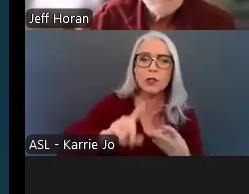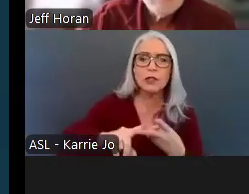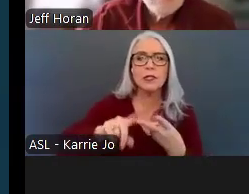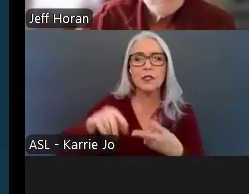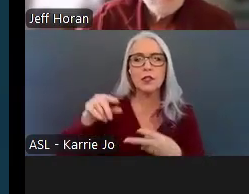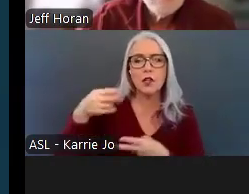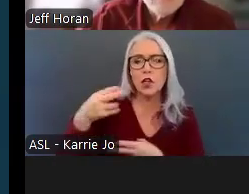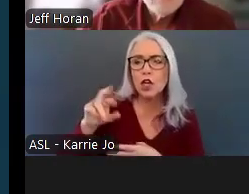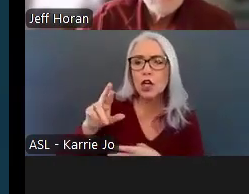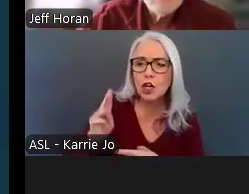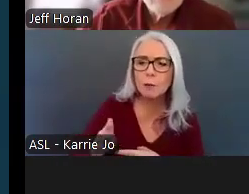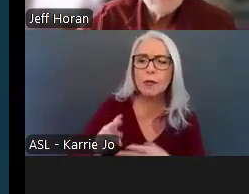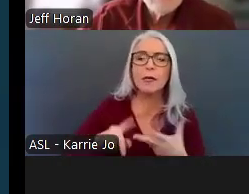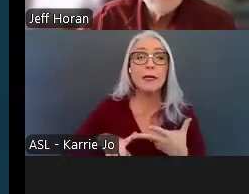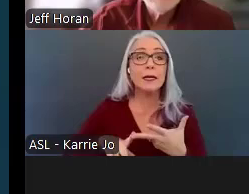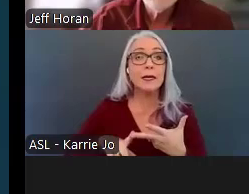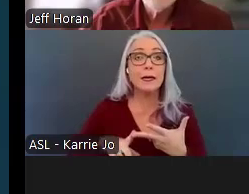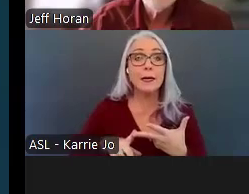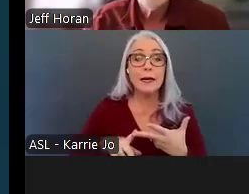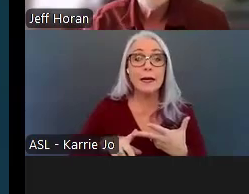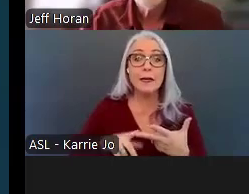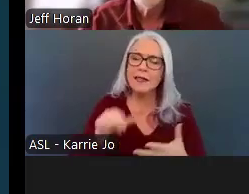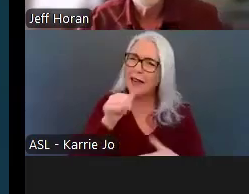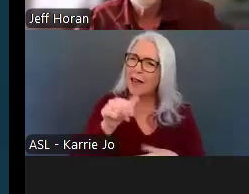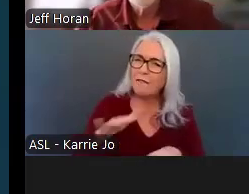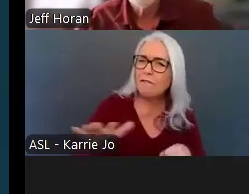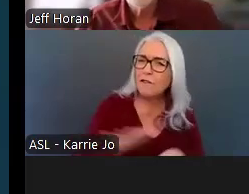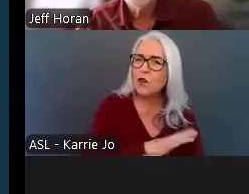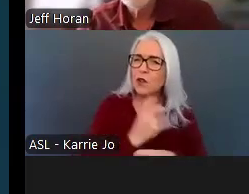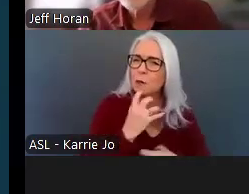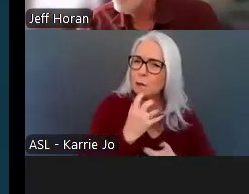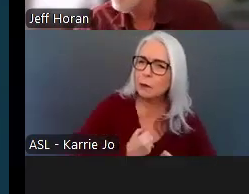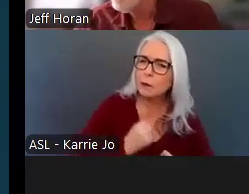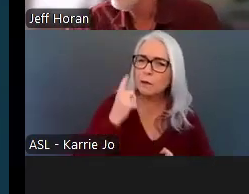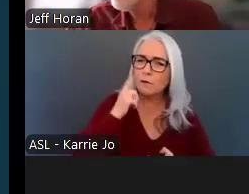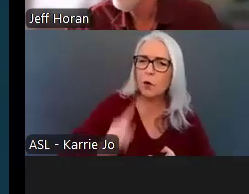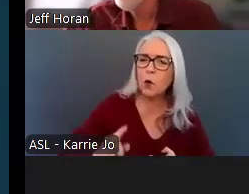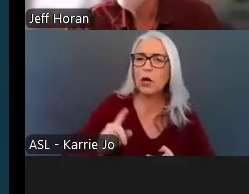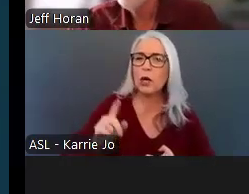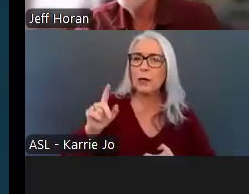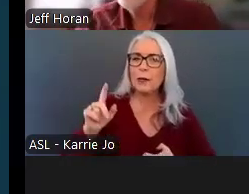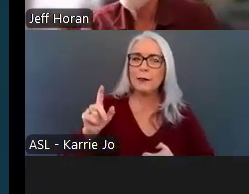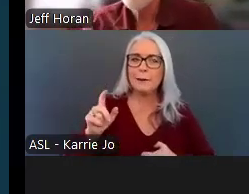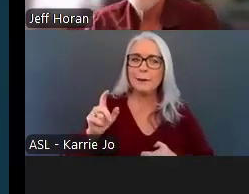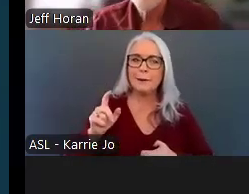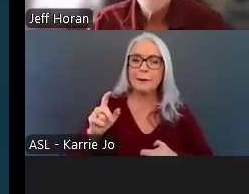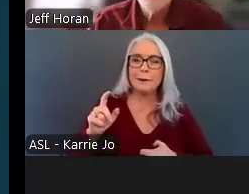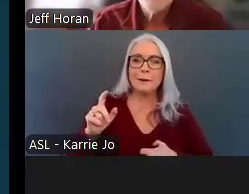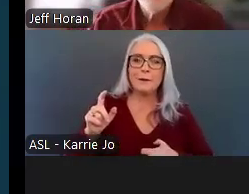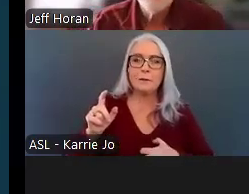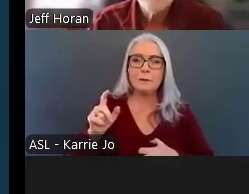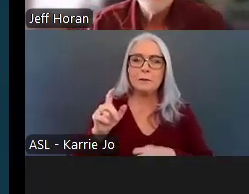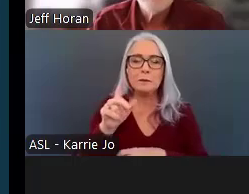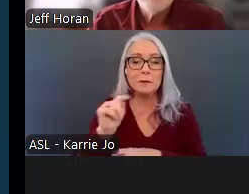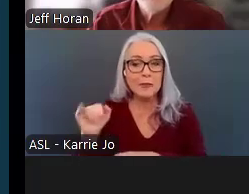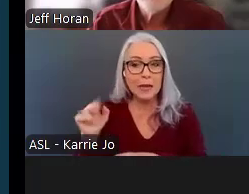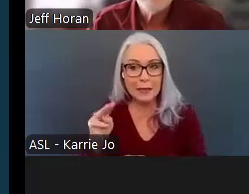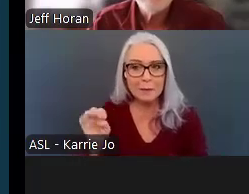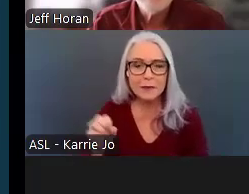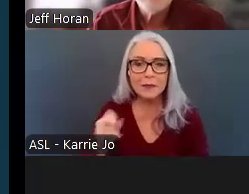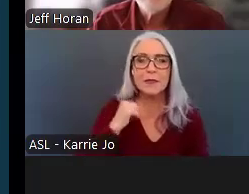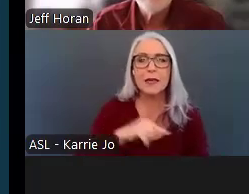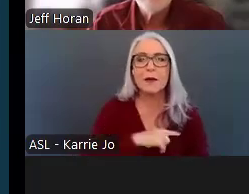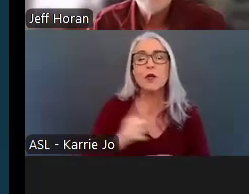full appreciation for pines, because a lot of what I saw were, the recently,